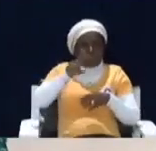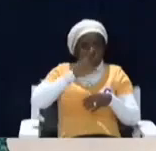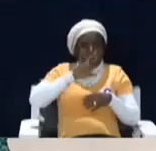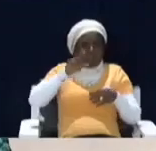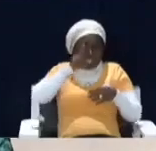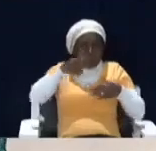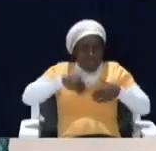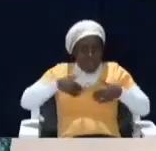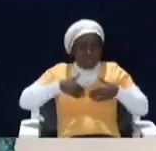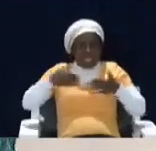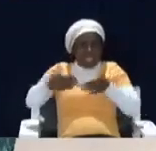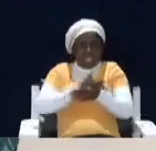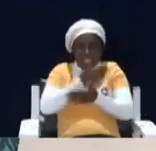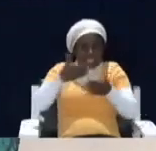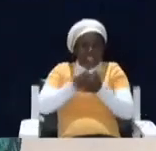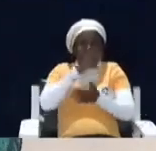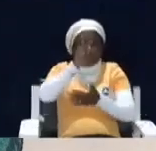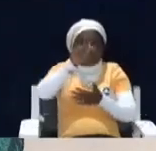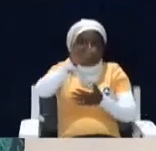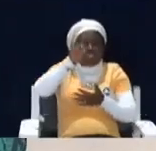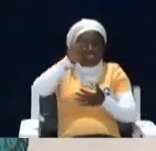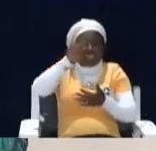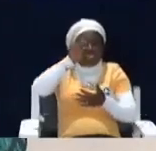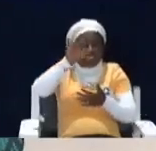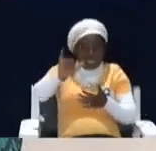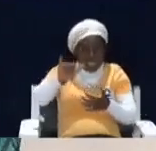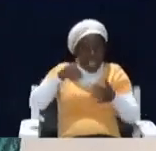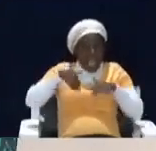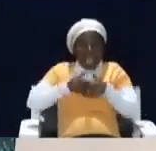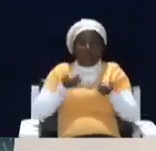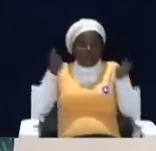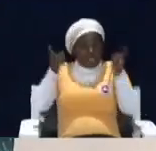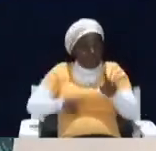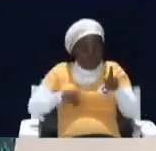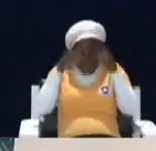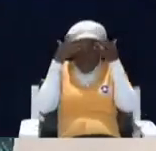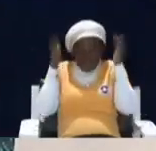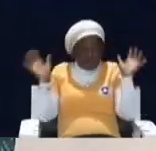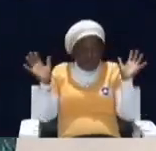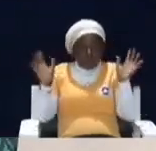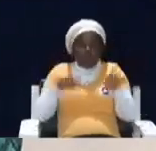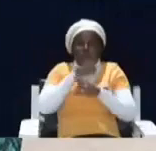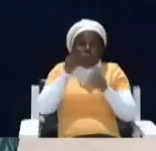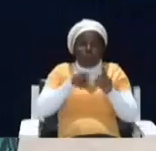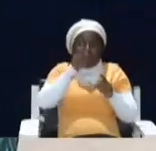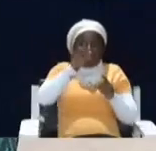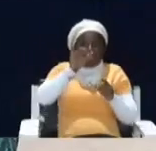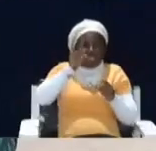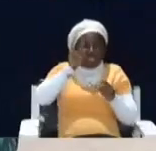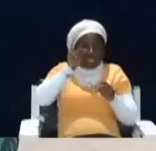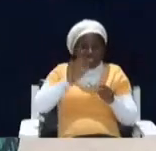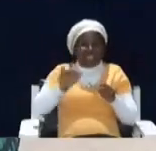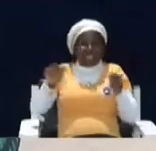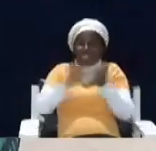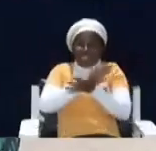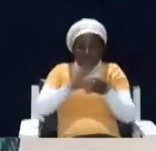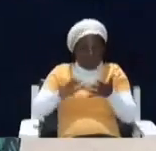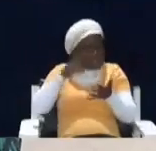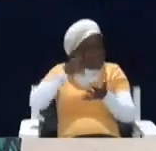kidney. How it happened, he said, when kidney is damaged, it hardly